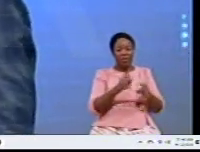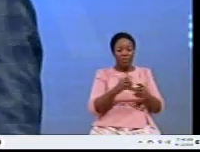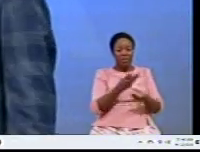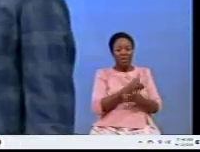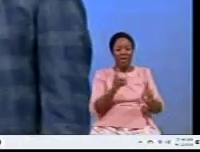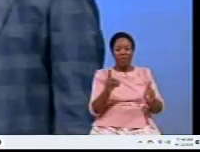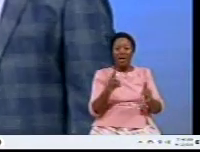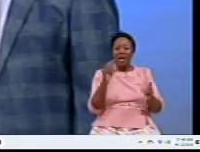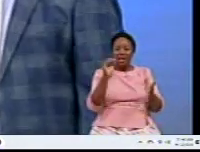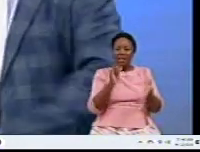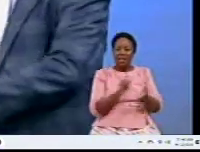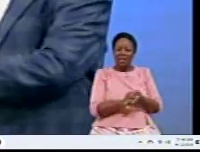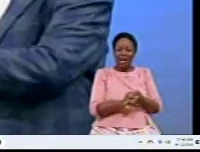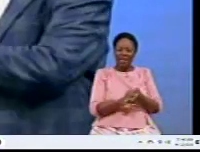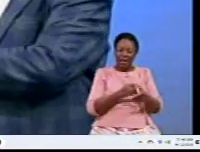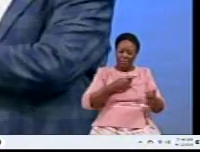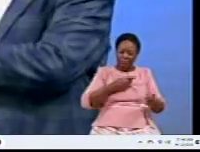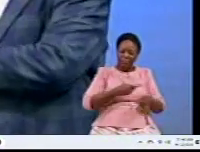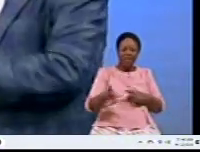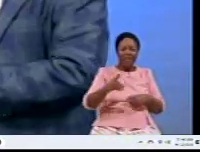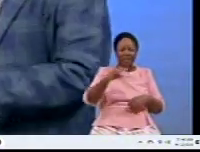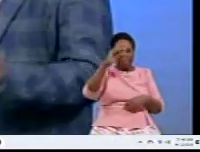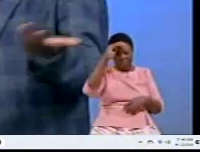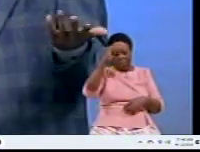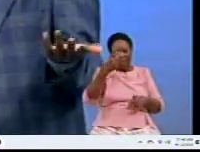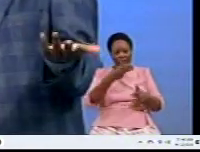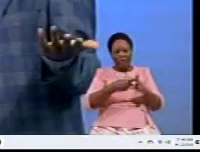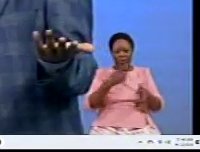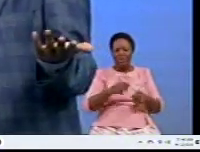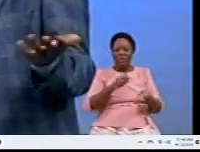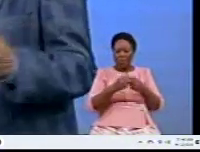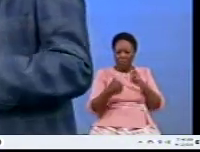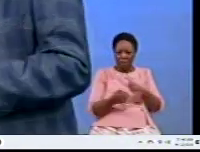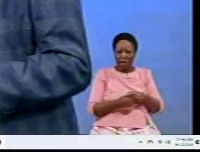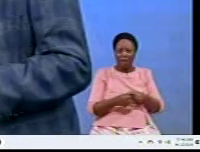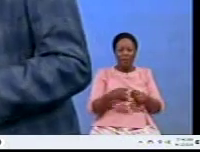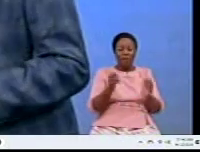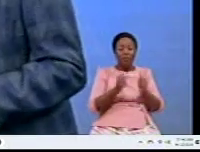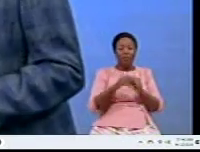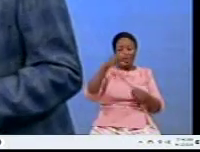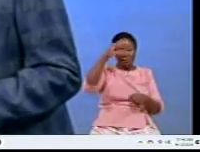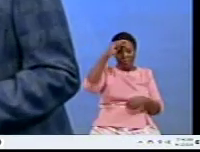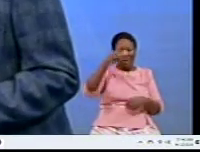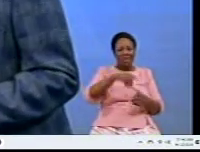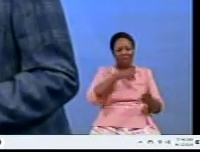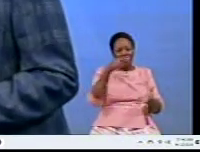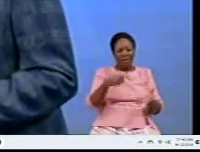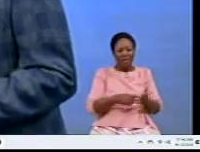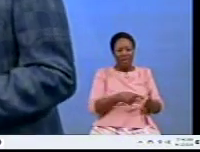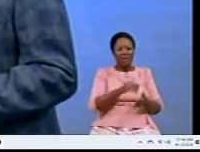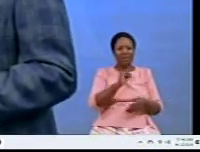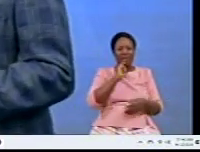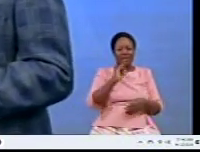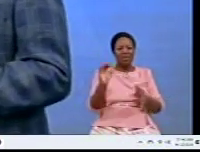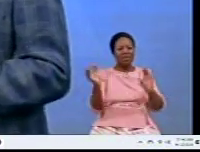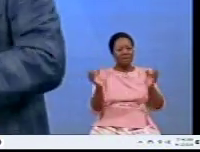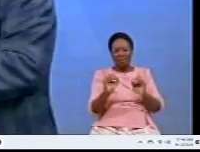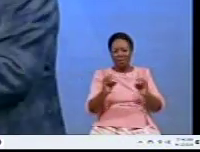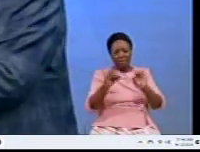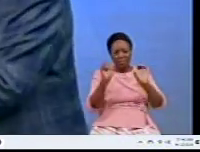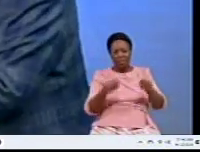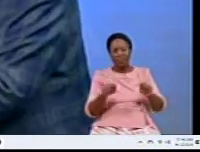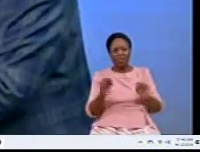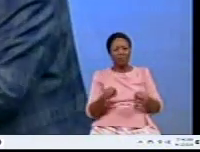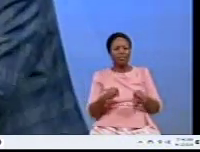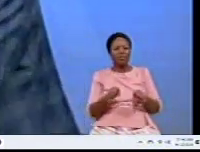that afflicted man from his affliction. With men this is